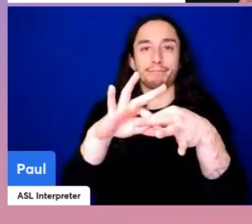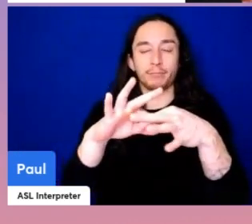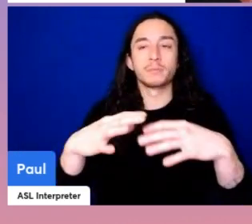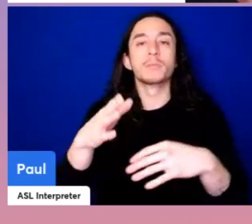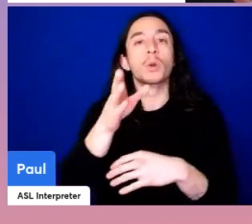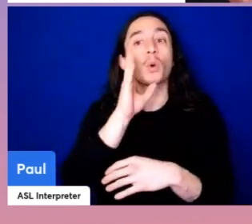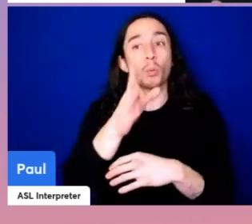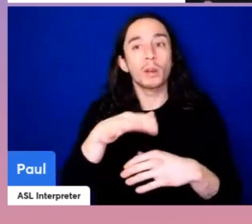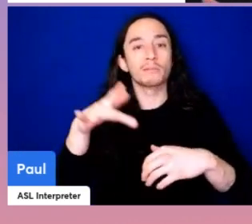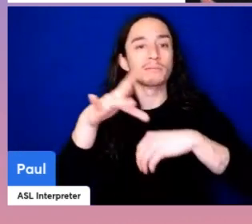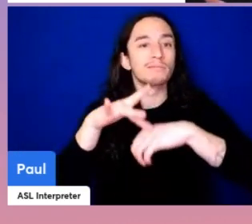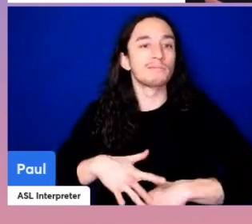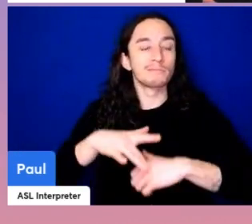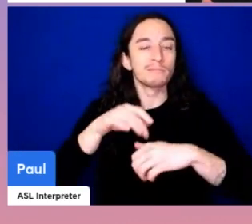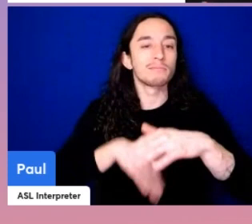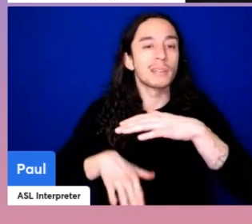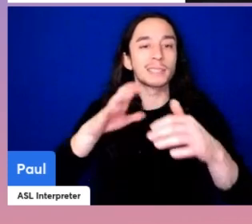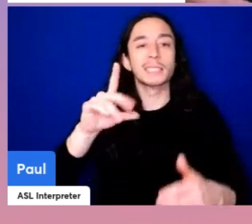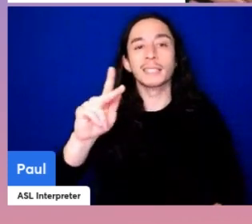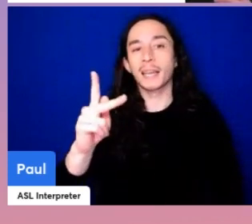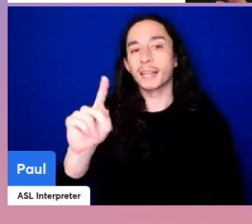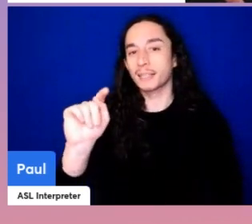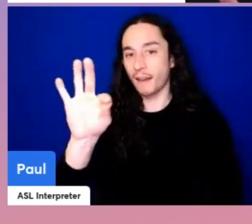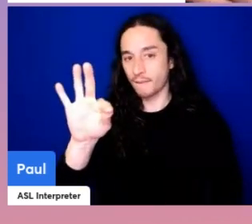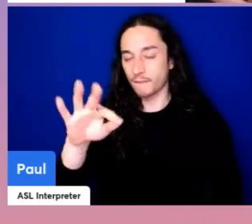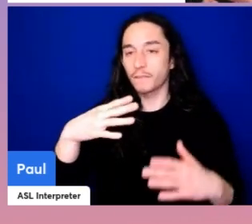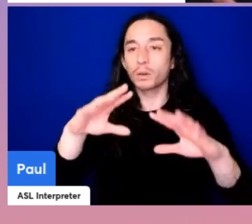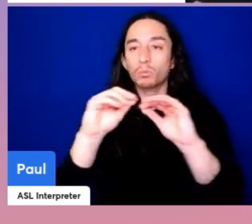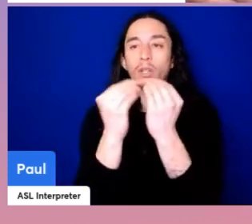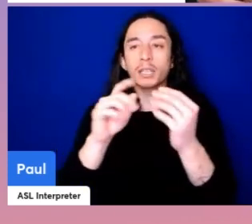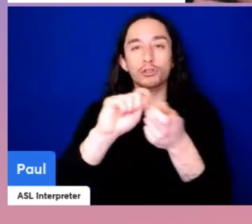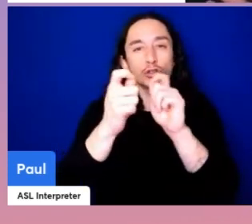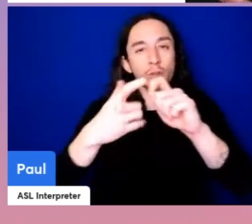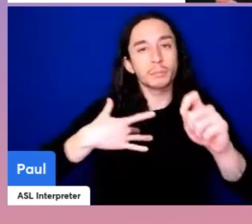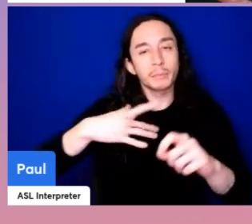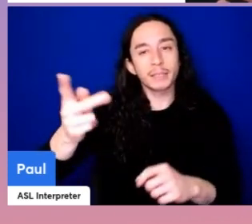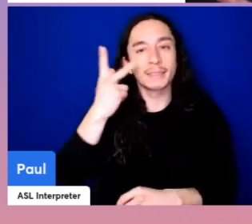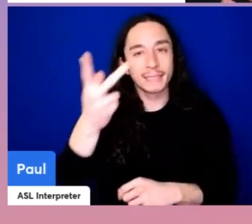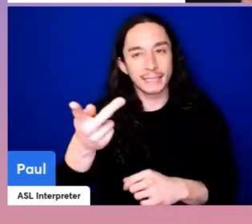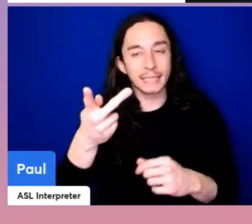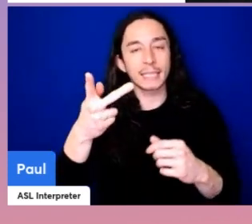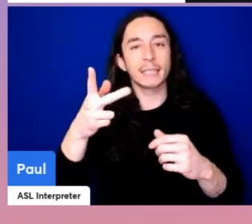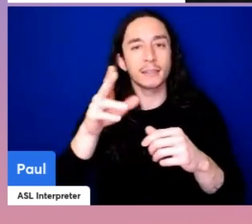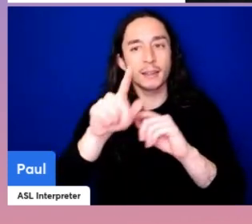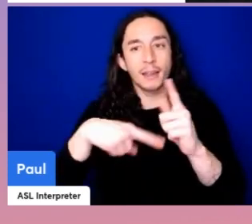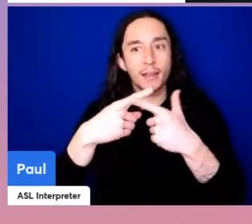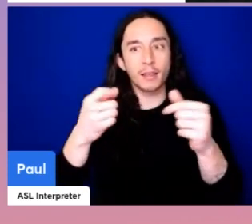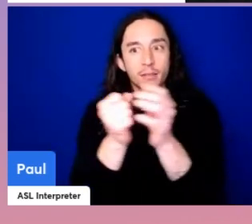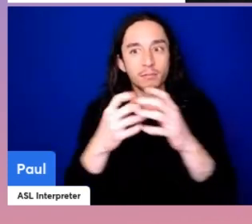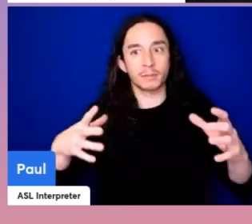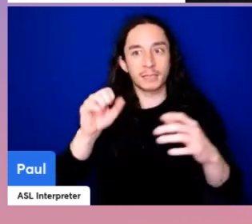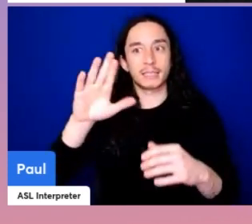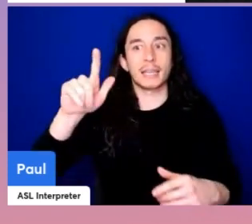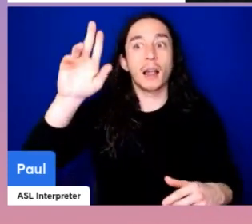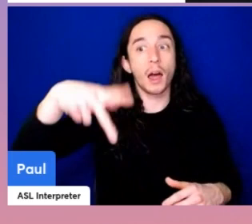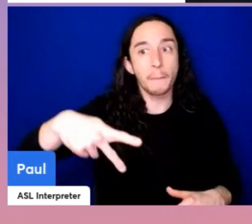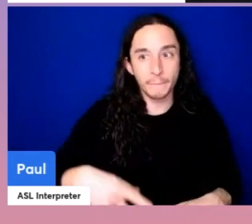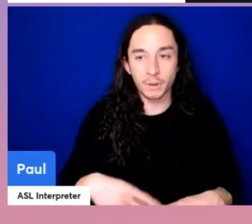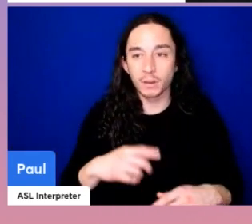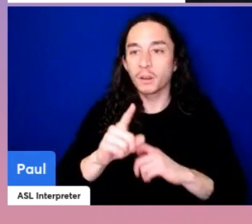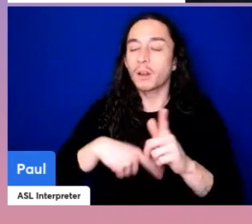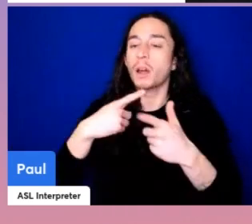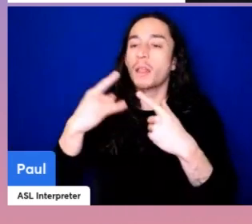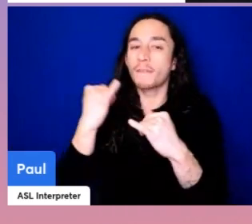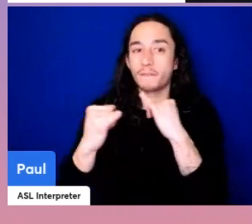of CDKTF, the organizational changes we normally see scale-up projects go through, and then finally,